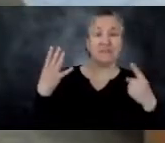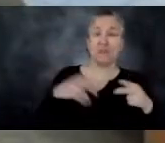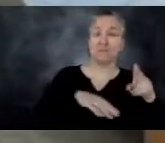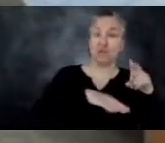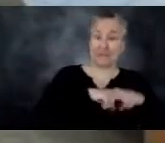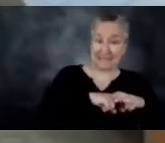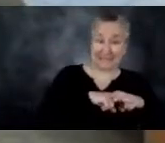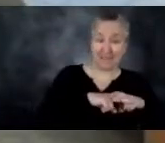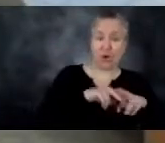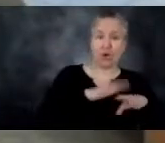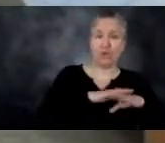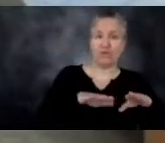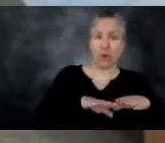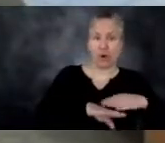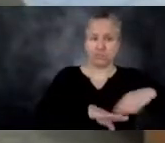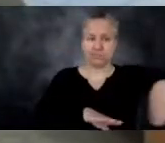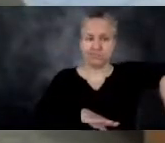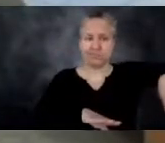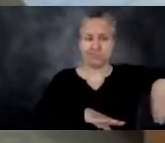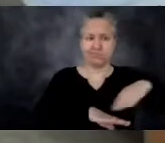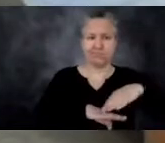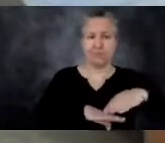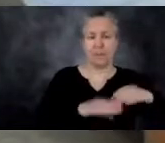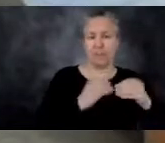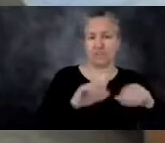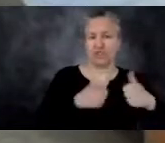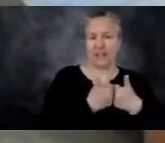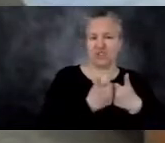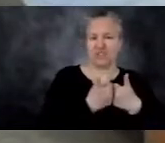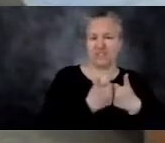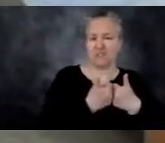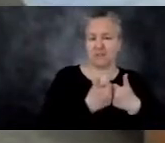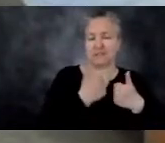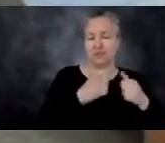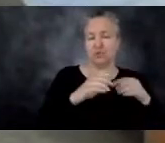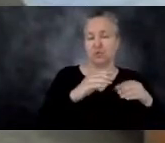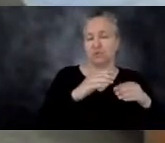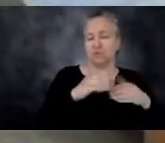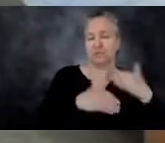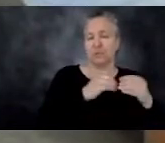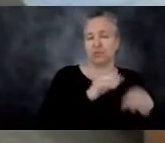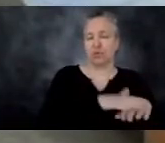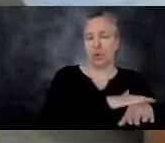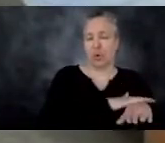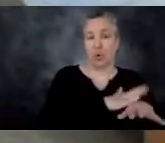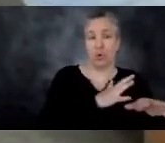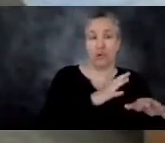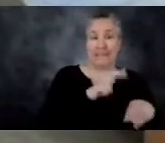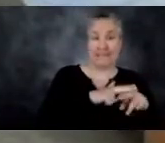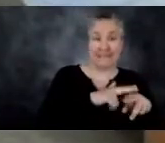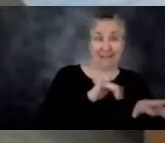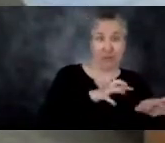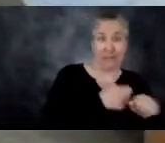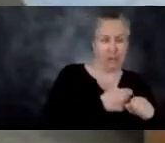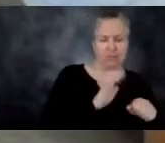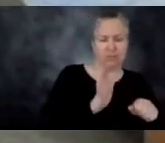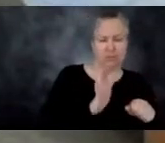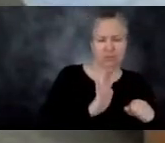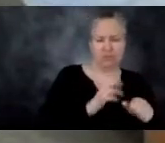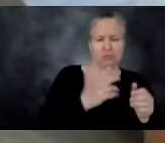and on the floor with the drag, it's actually more challenging. You have to go slightly slower. So don't worry about keeping up. Good, one more